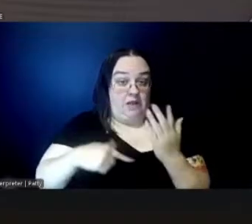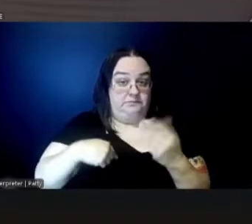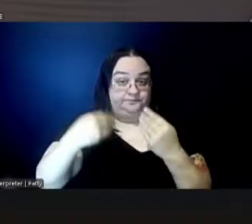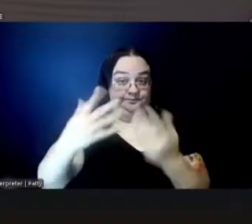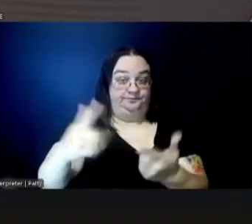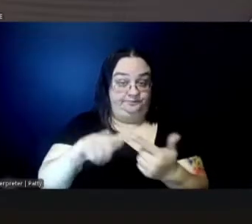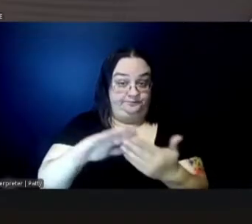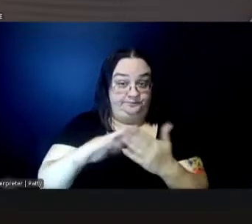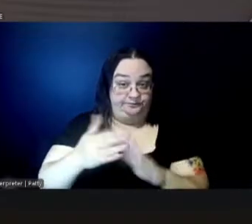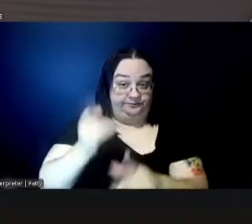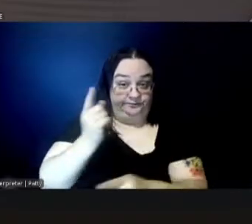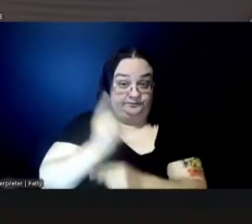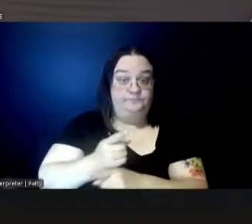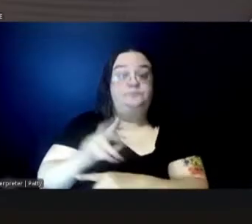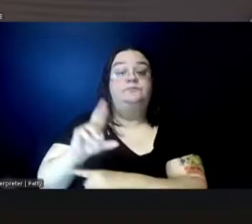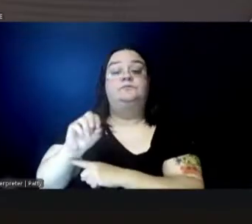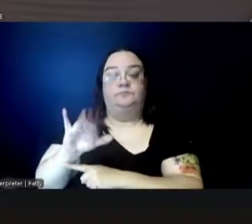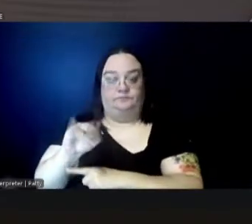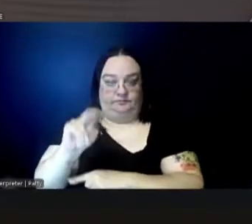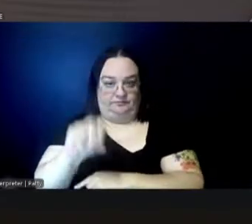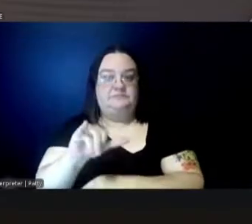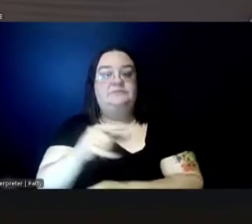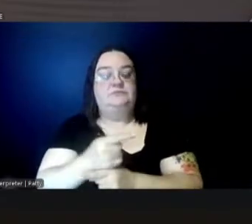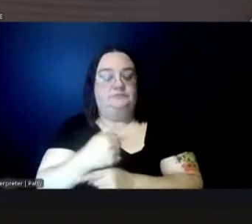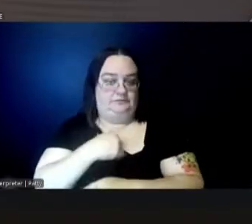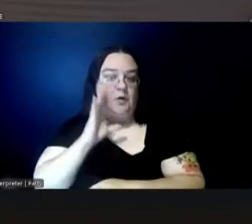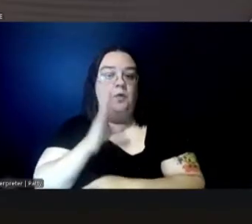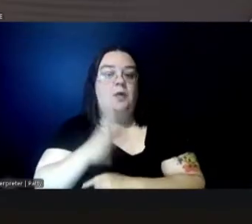correct? That's correct, I will. Yeah, okay.